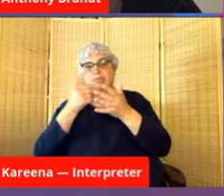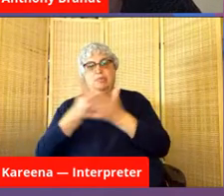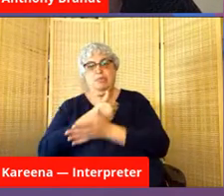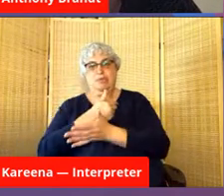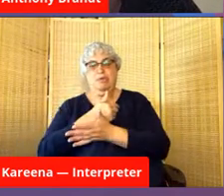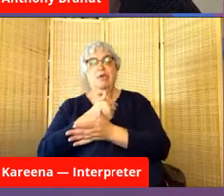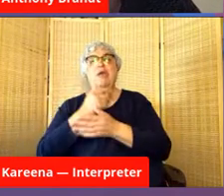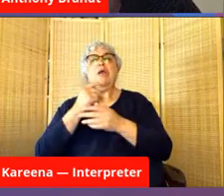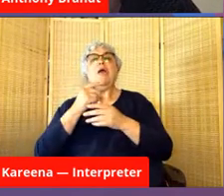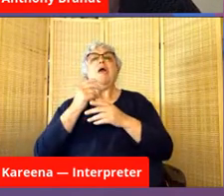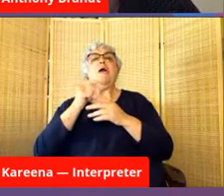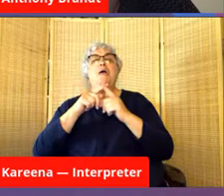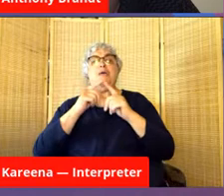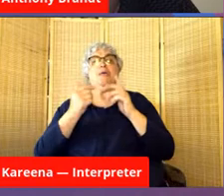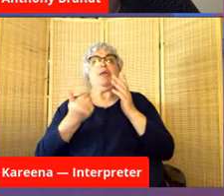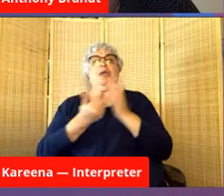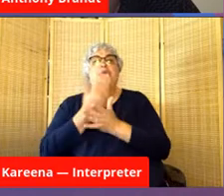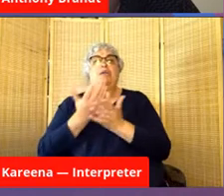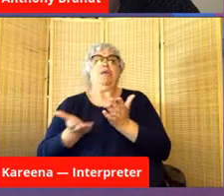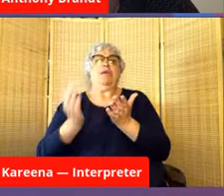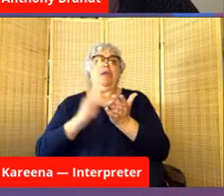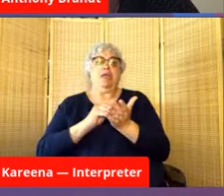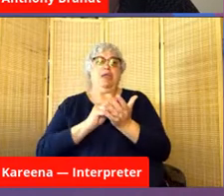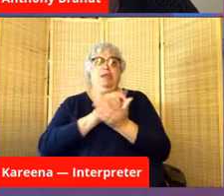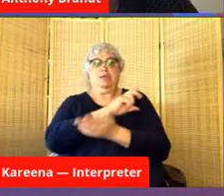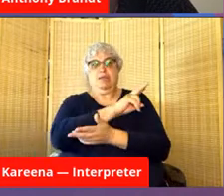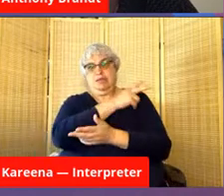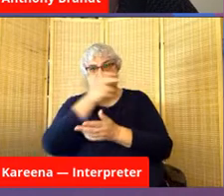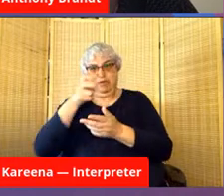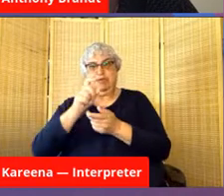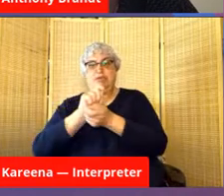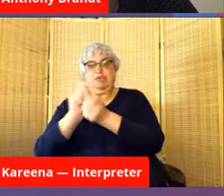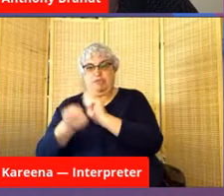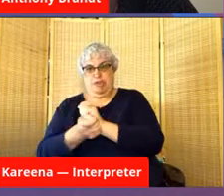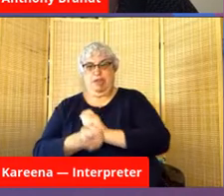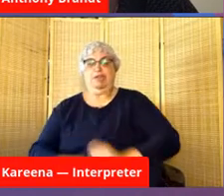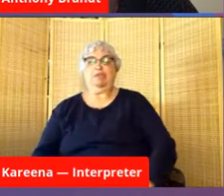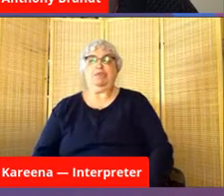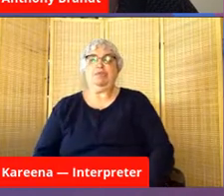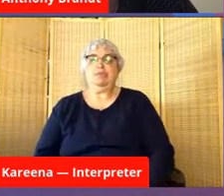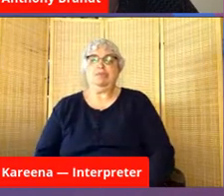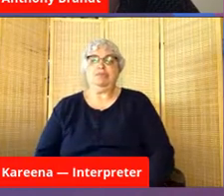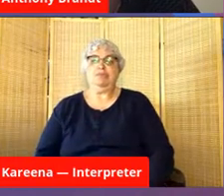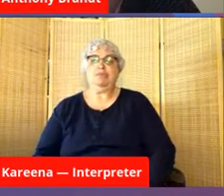melody, but rather a reworking of the earlier one.